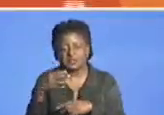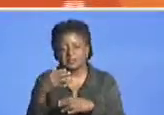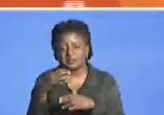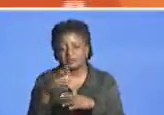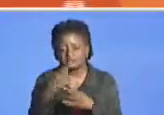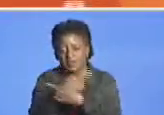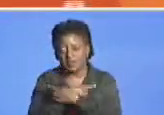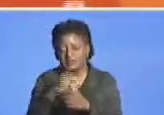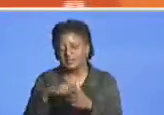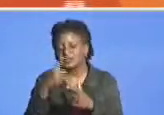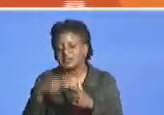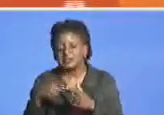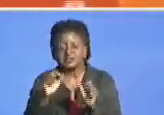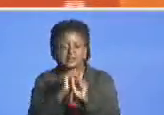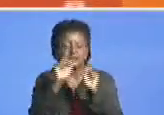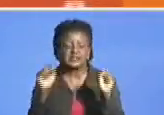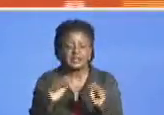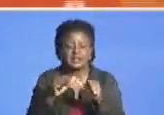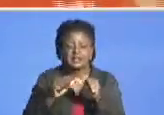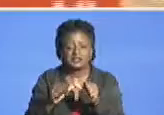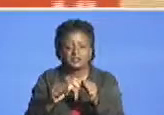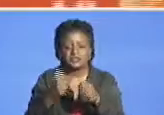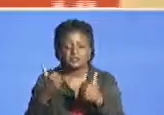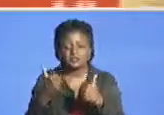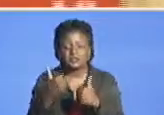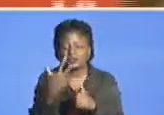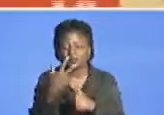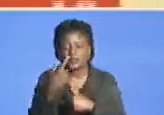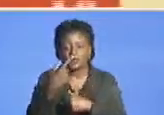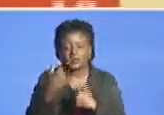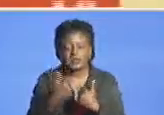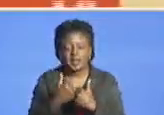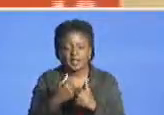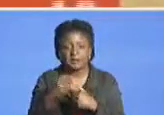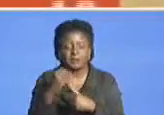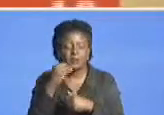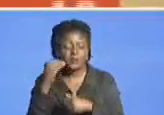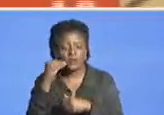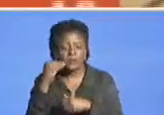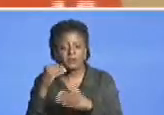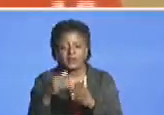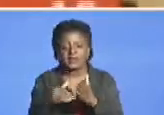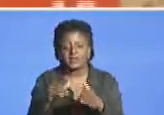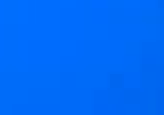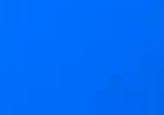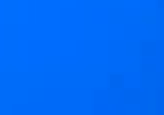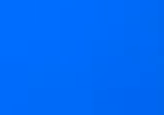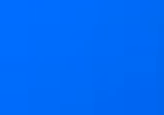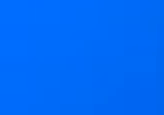when they continue their 3-game homestead against New York Liberty.